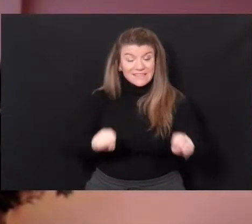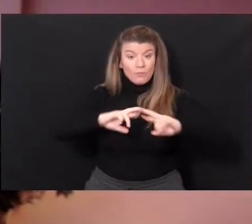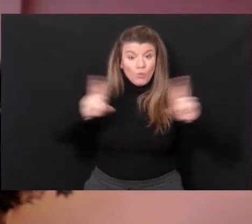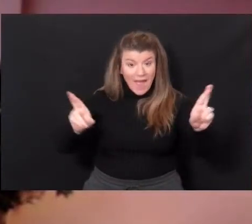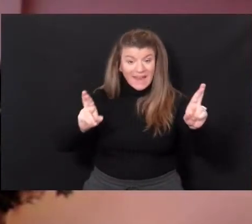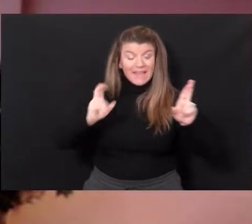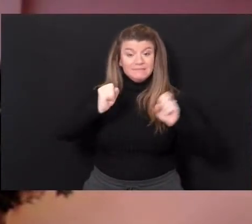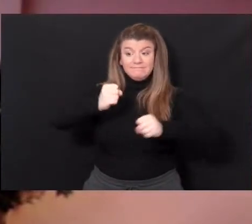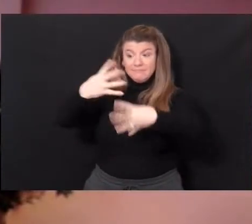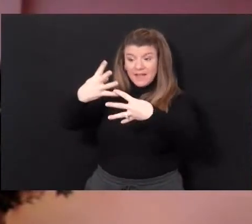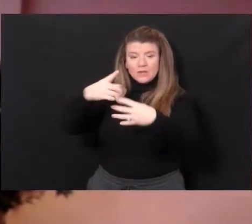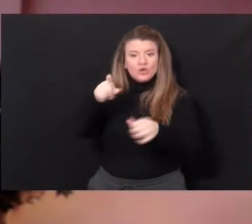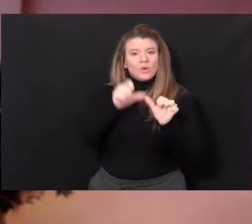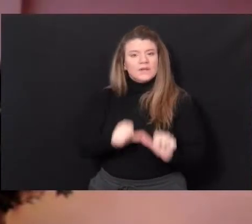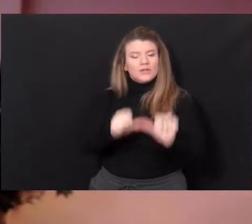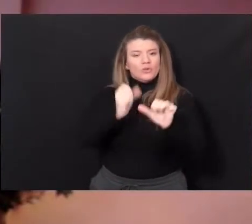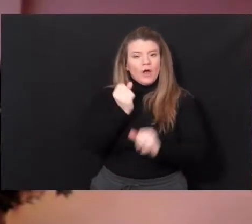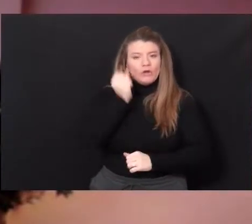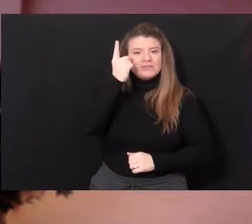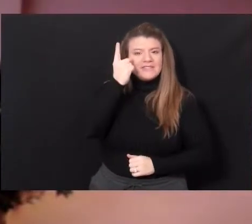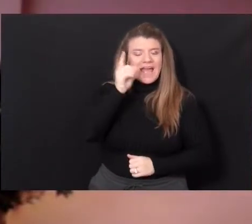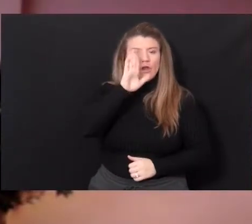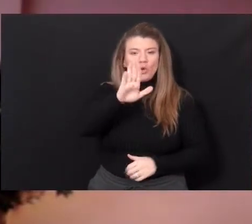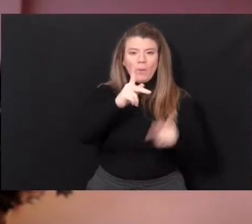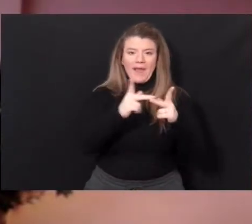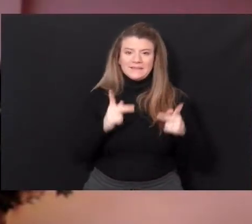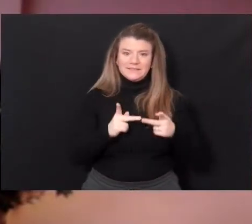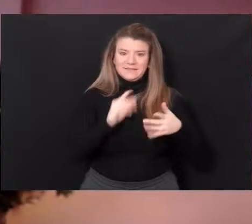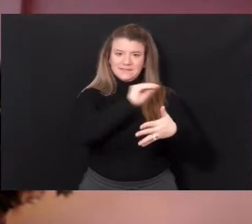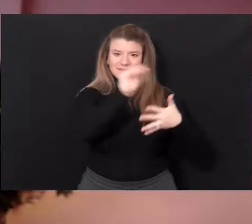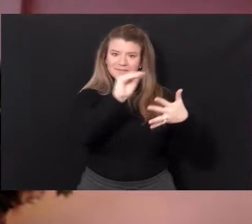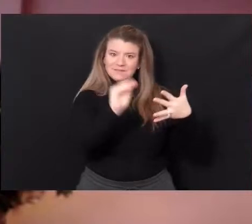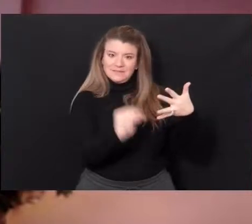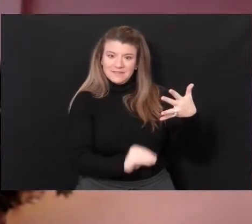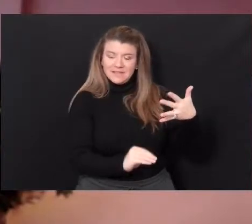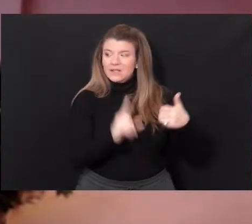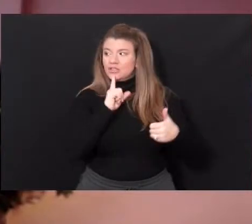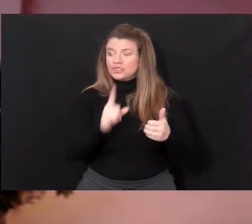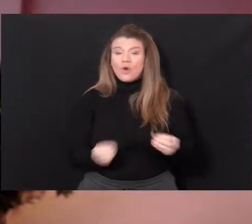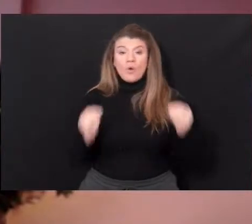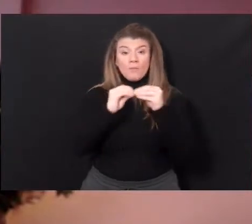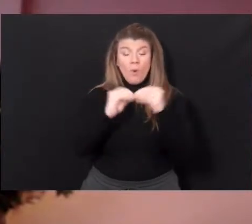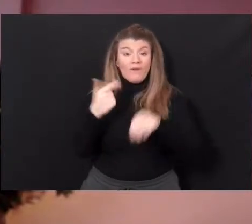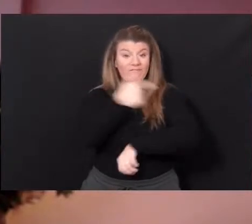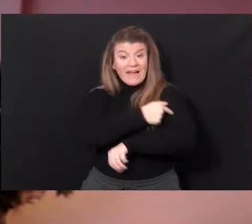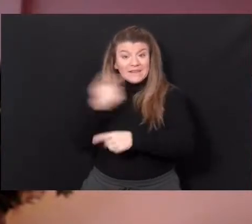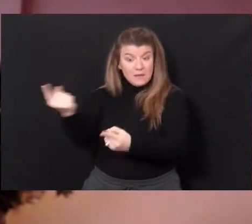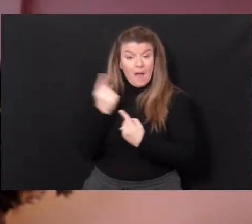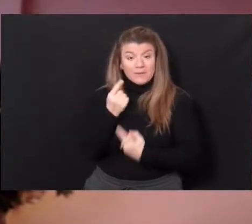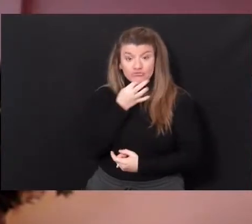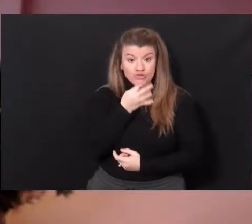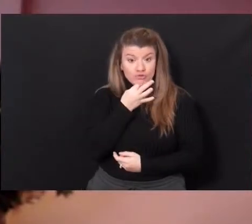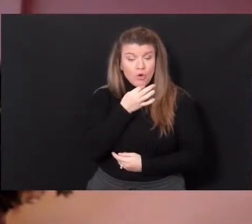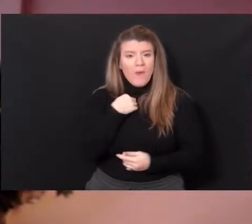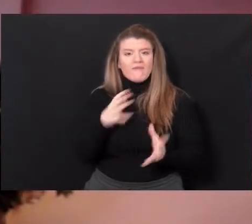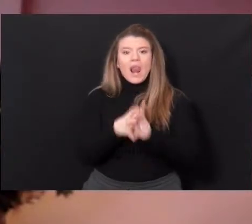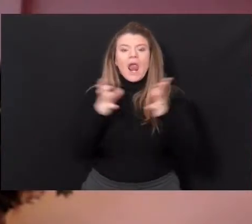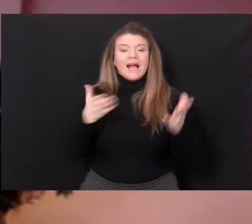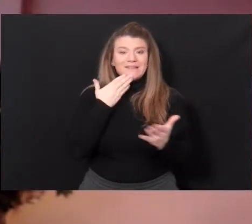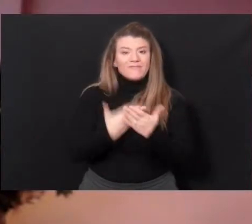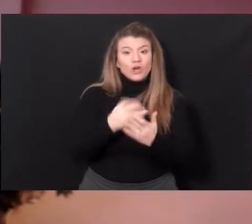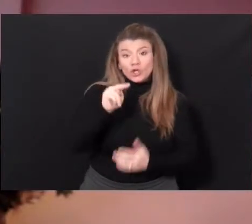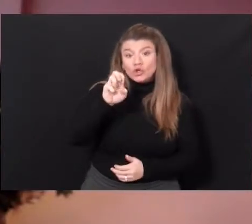can continue to understand where you stand in line. So more vaccines coming, lots of good news at